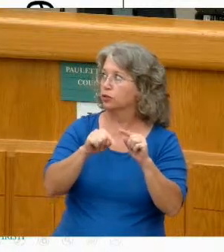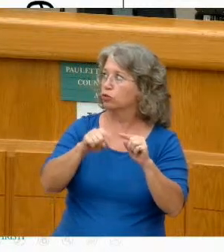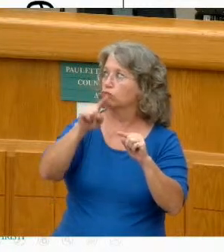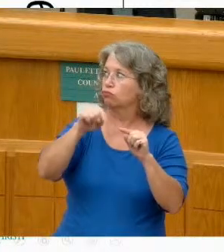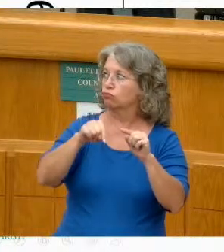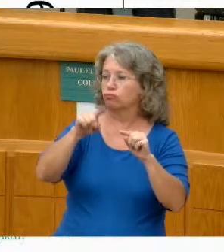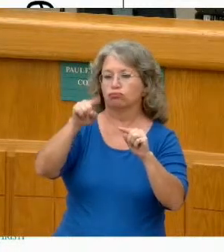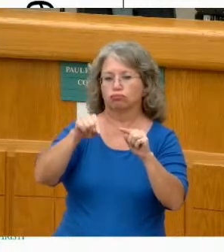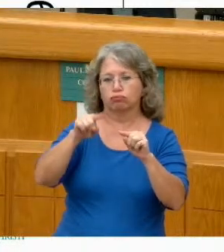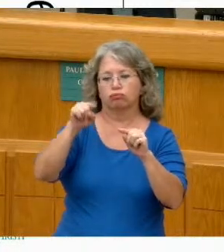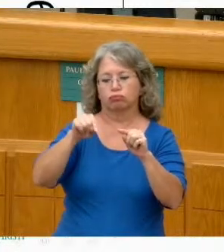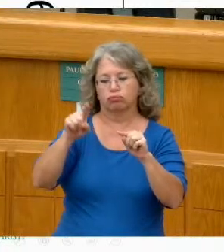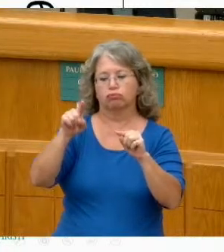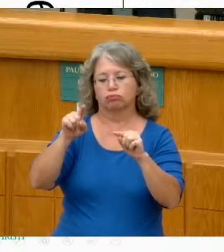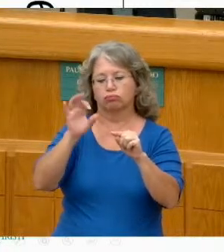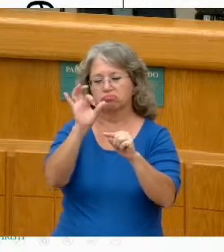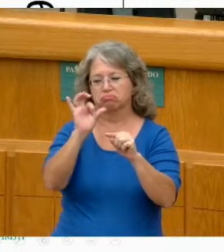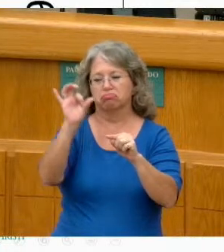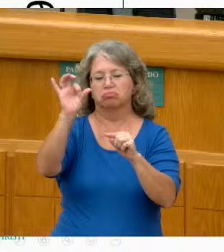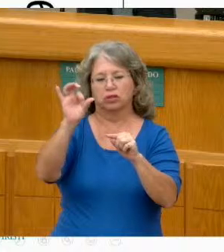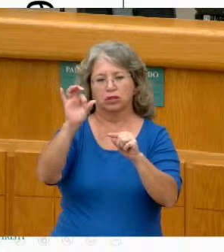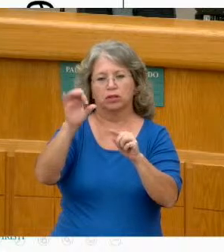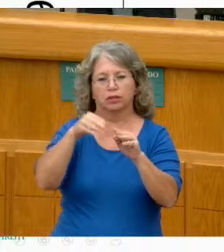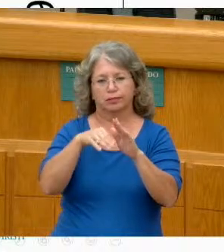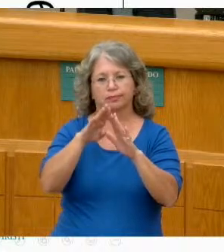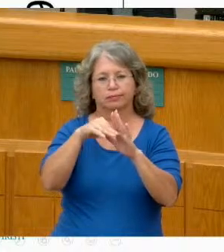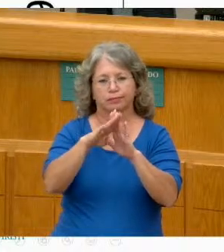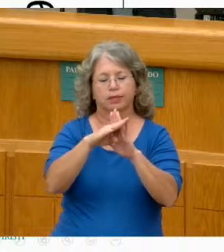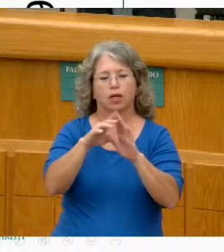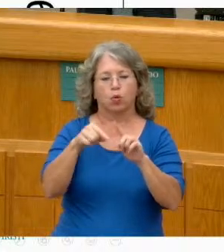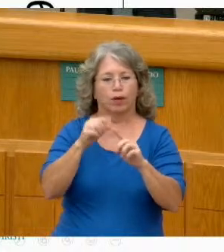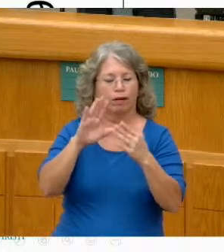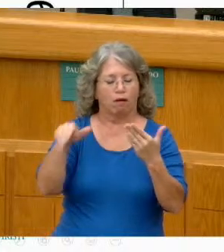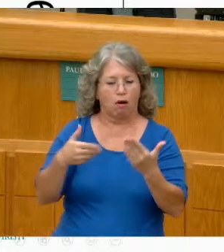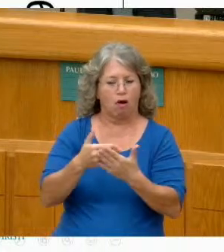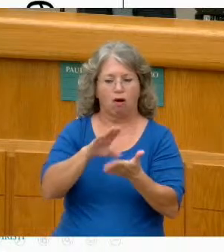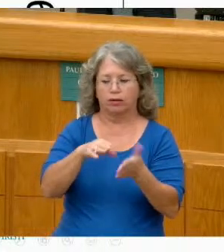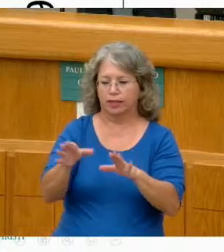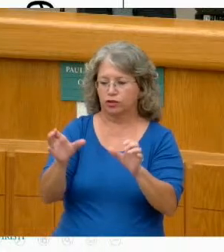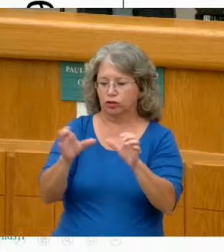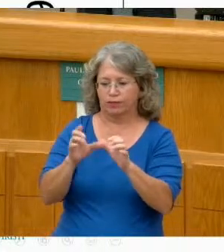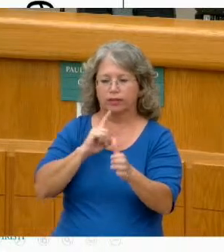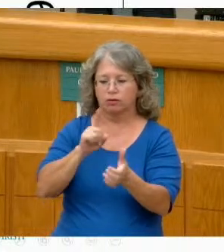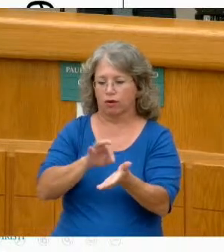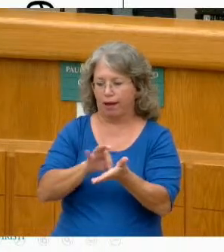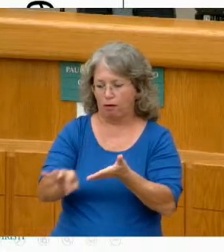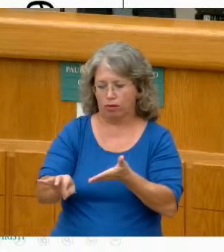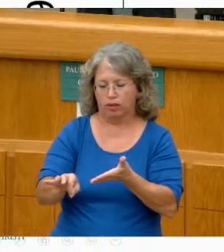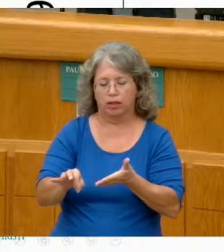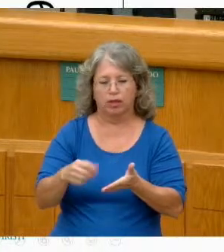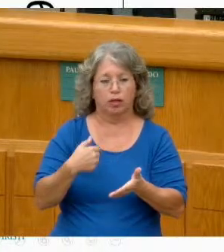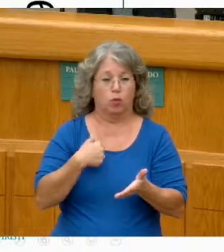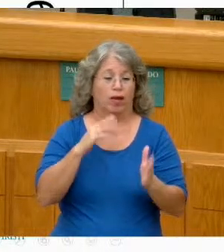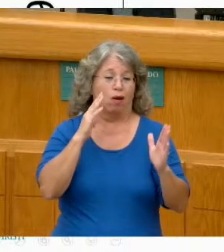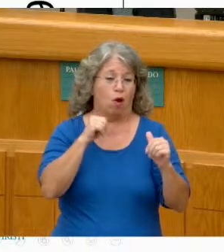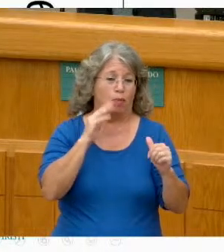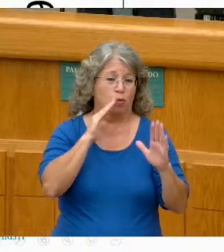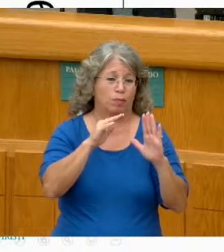fatalities are counted. Hopefully, what we see is something more like the lower edge of our confidence bound